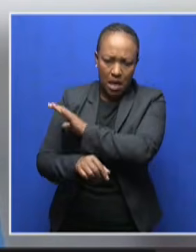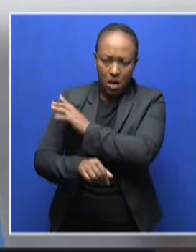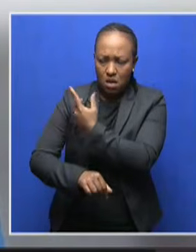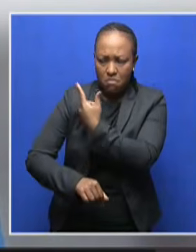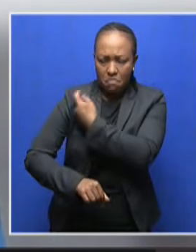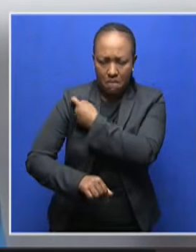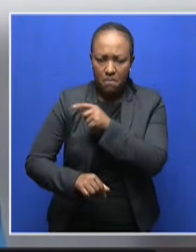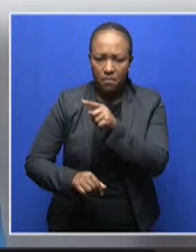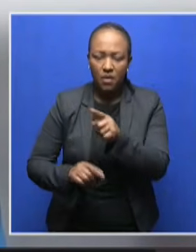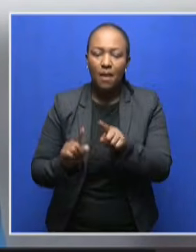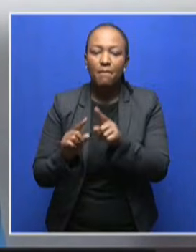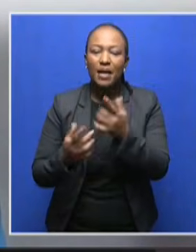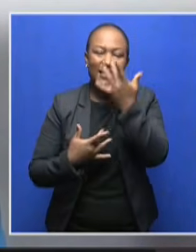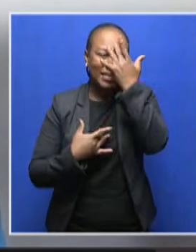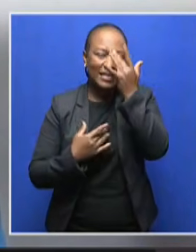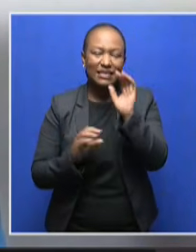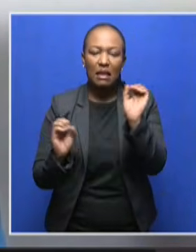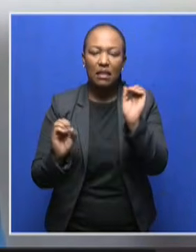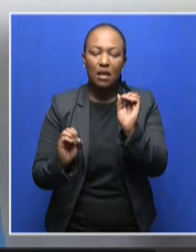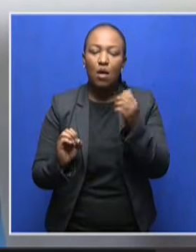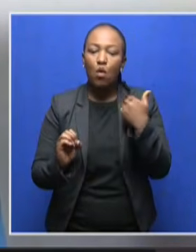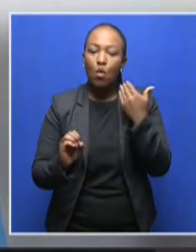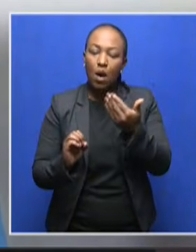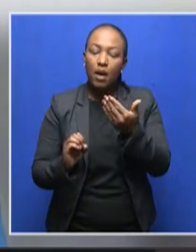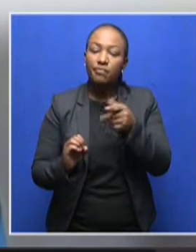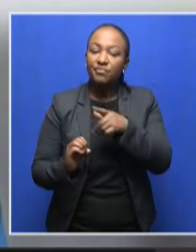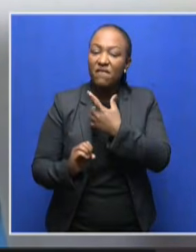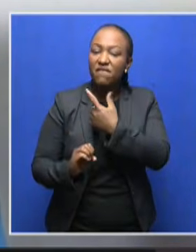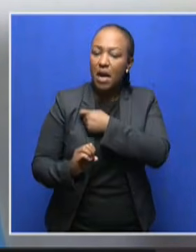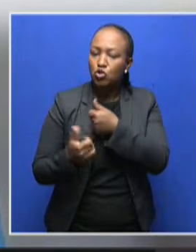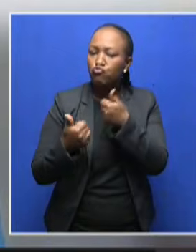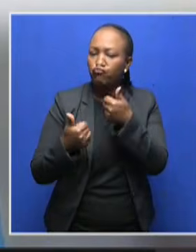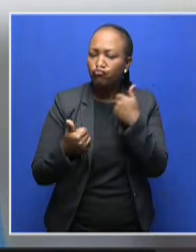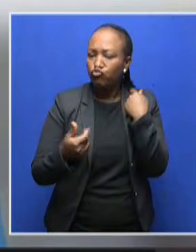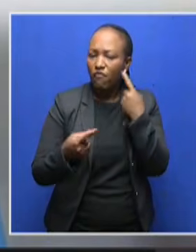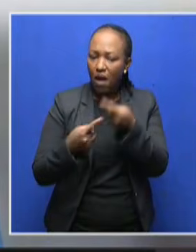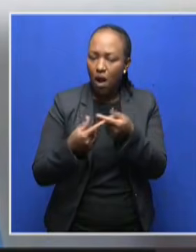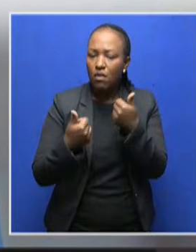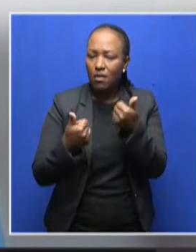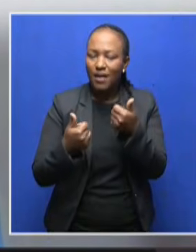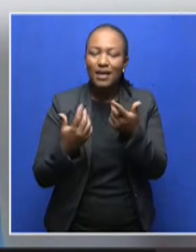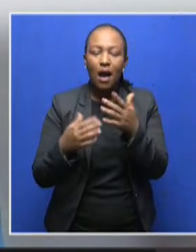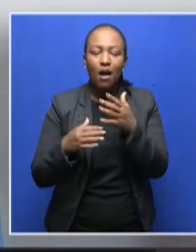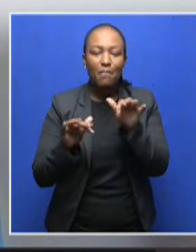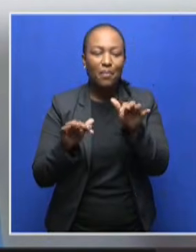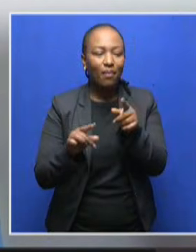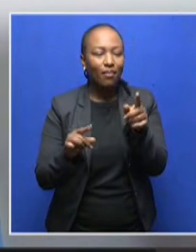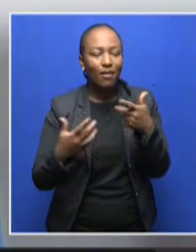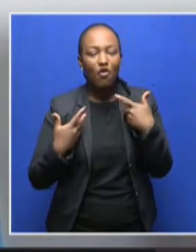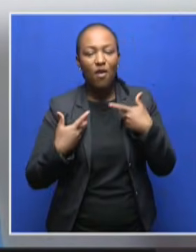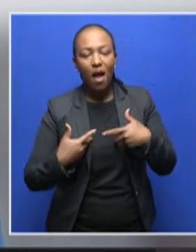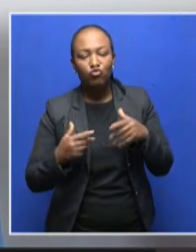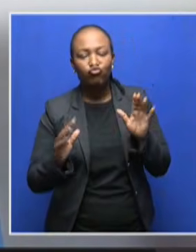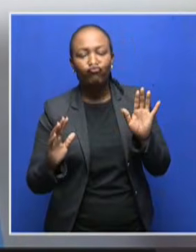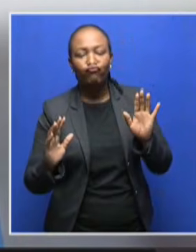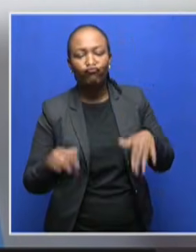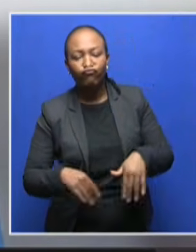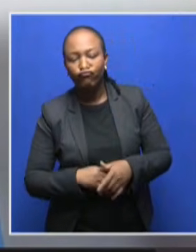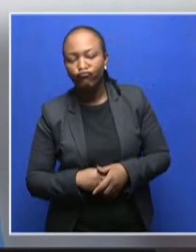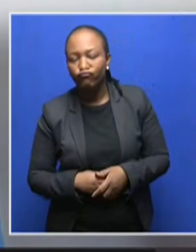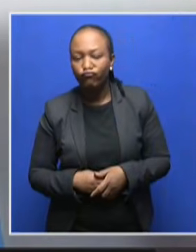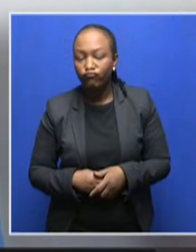often nowadays, because of the success of vaccines. So the complacency that has set in is an important feature. And to